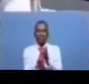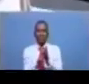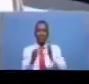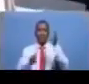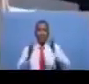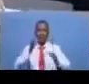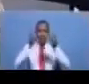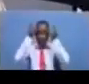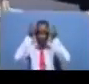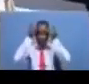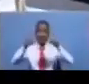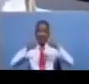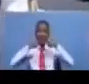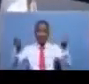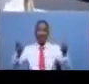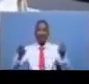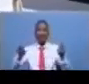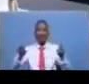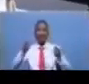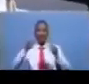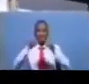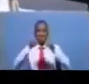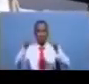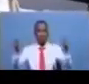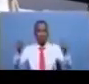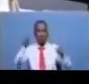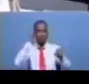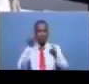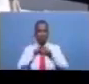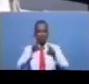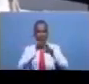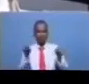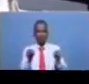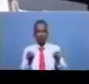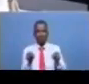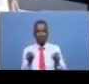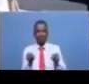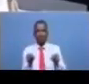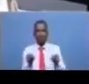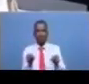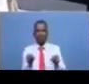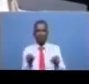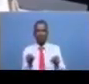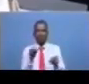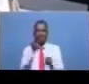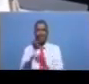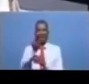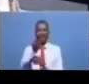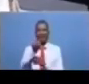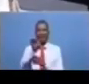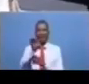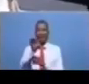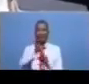court's decision on the matter, they simply said that they disagree with us because we have not shown